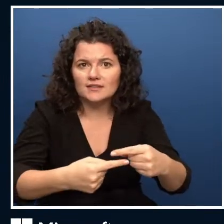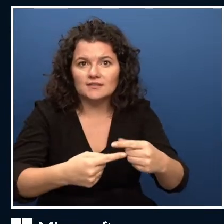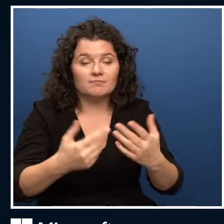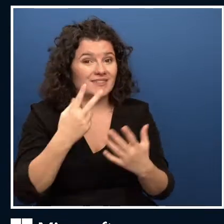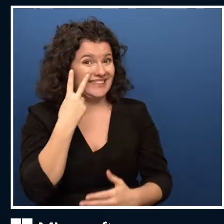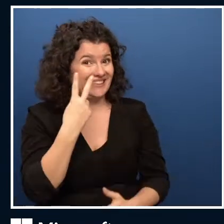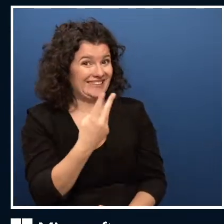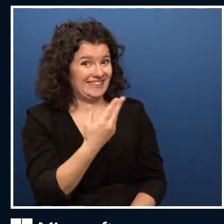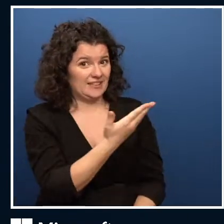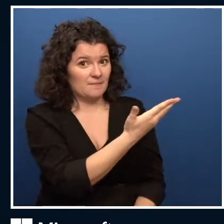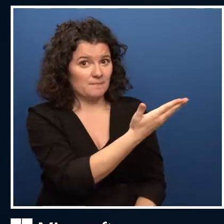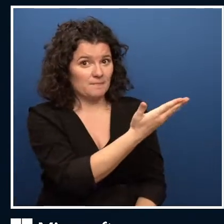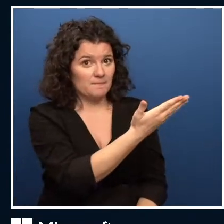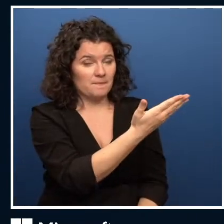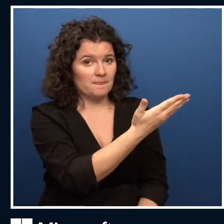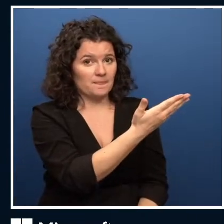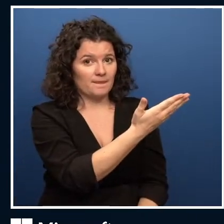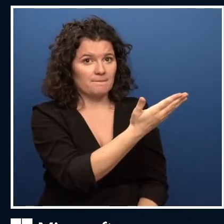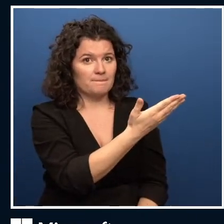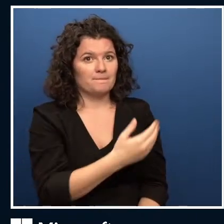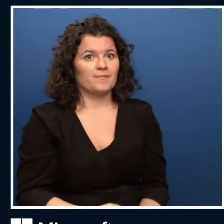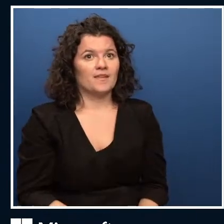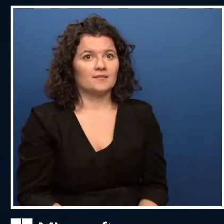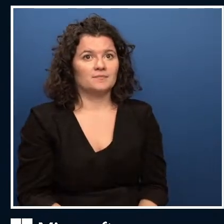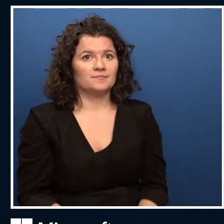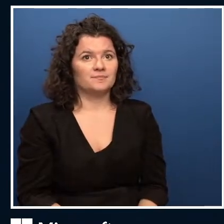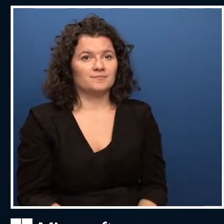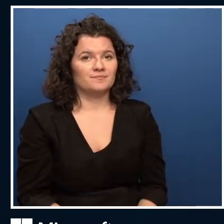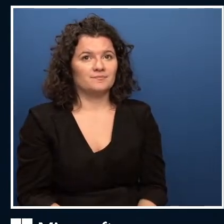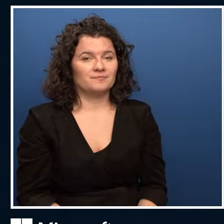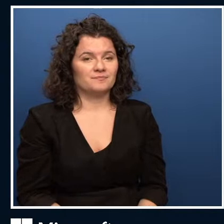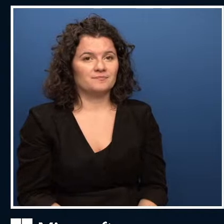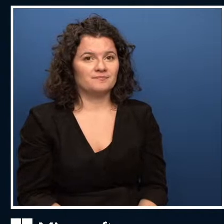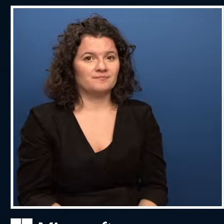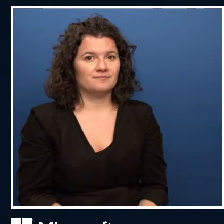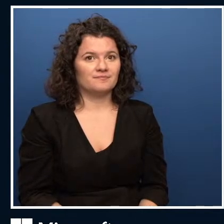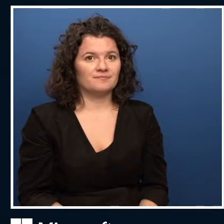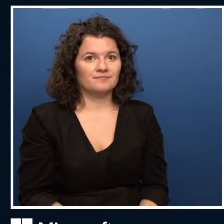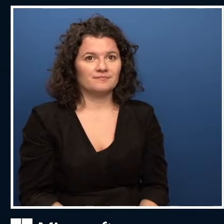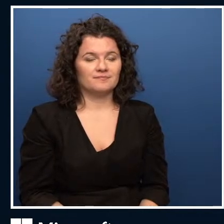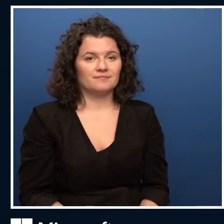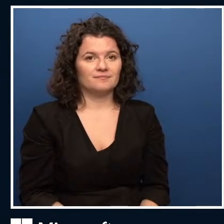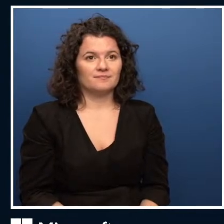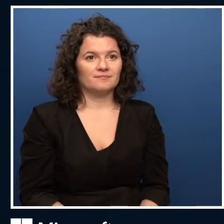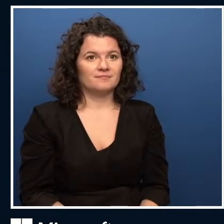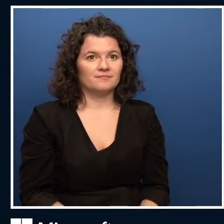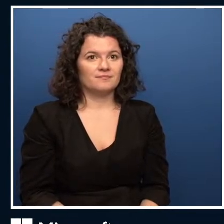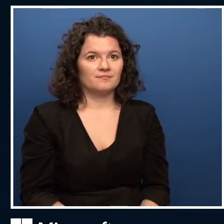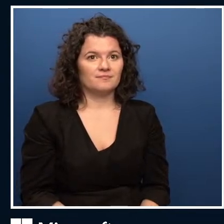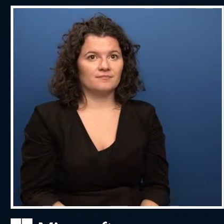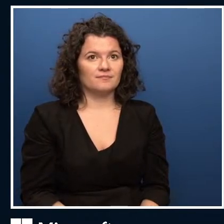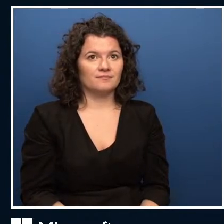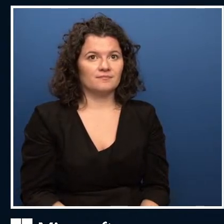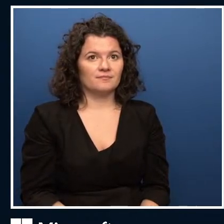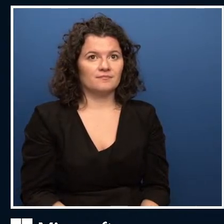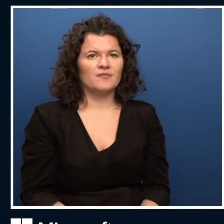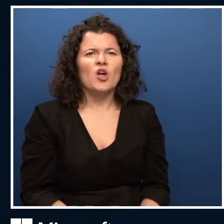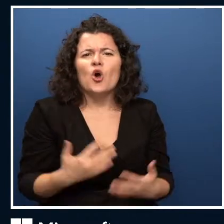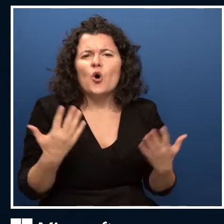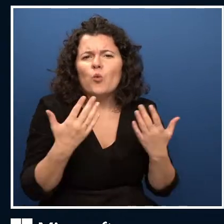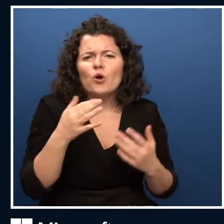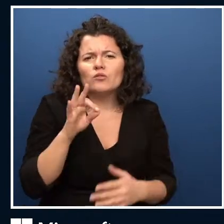this. Yeah. So first of all, what is a Fourier transform? So